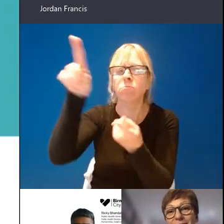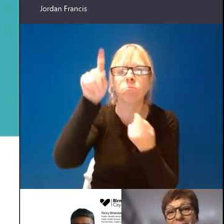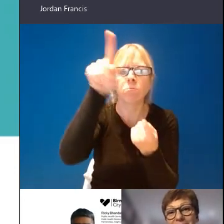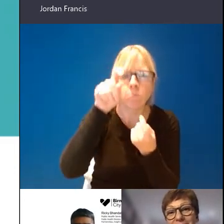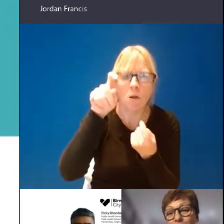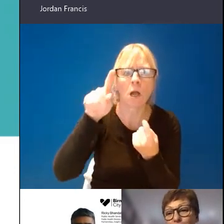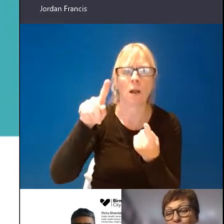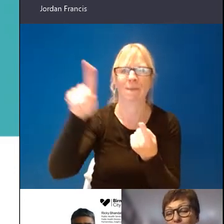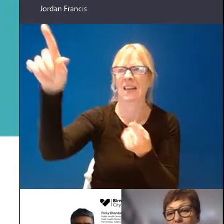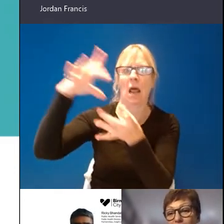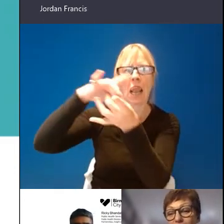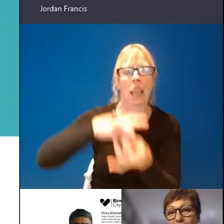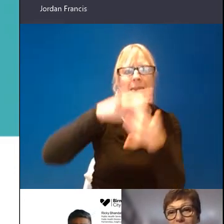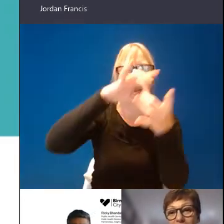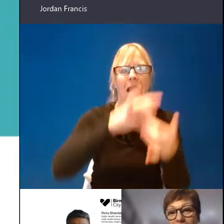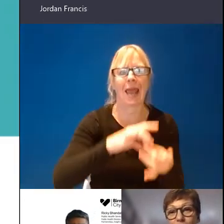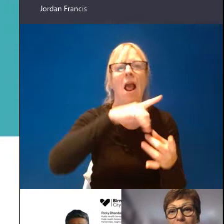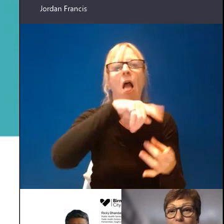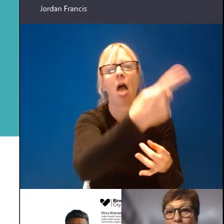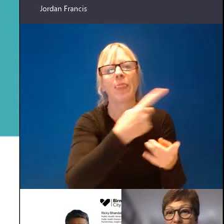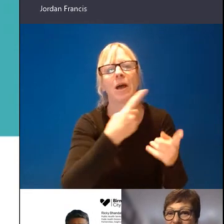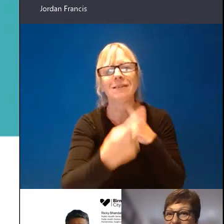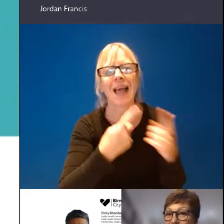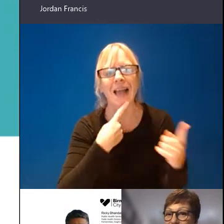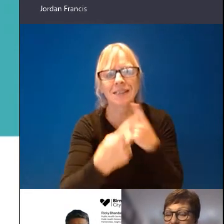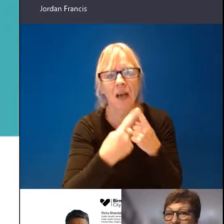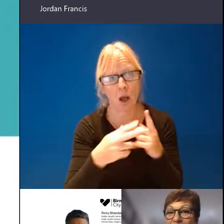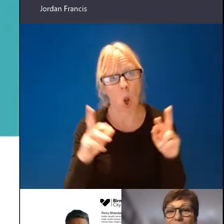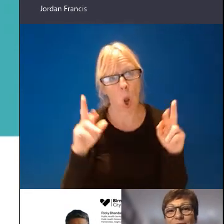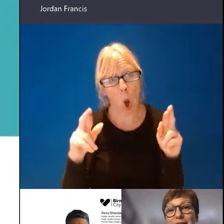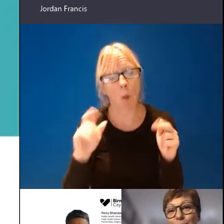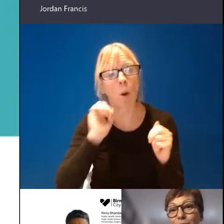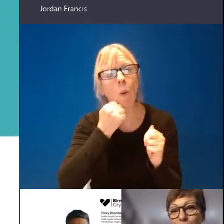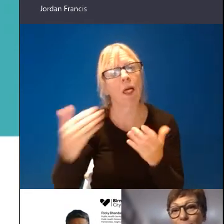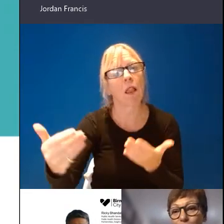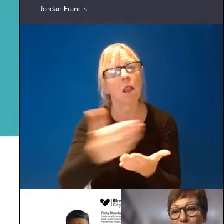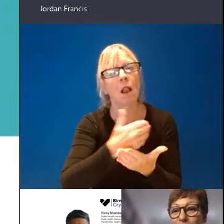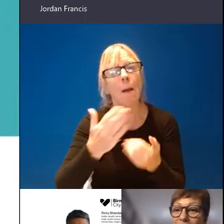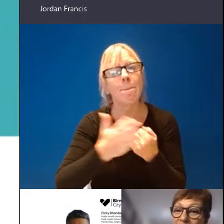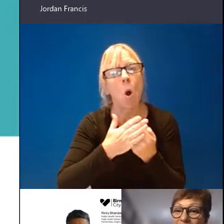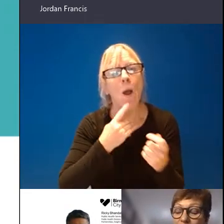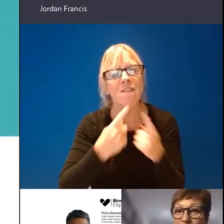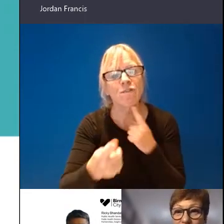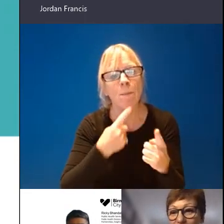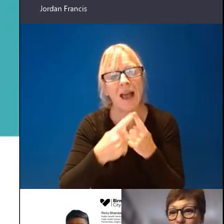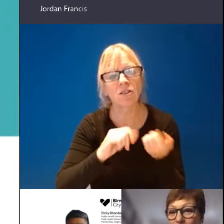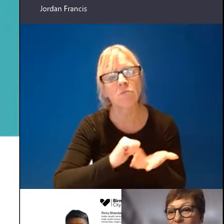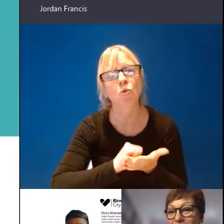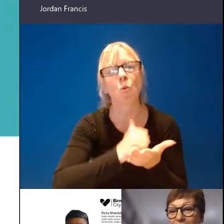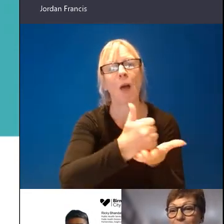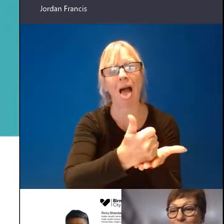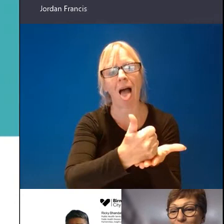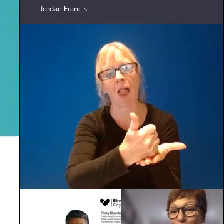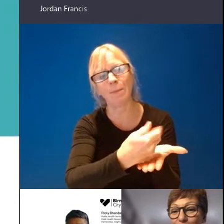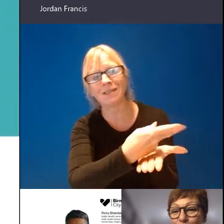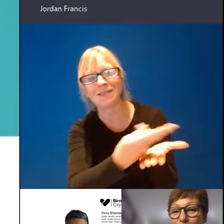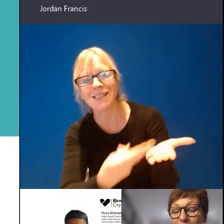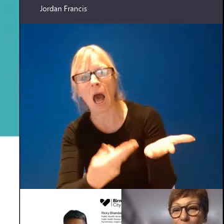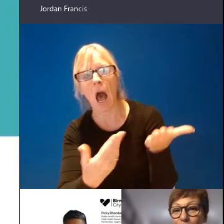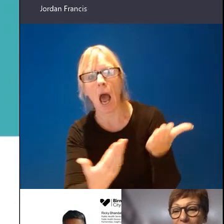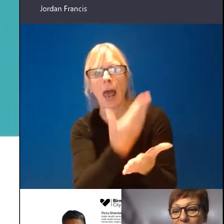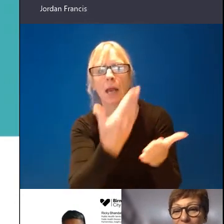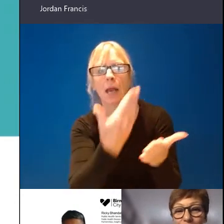coming up that might help us get a bit more information on that to help people for designing services moving forward. Are there any other questions that